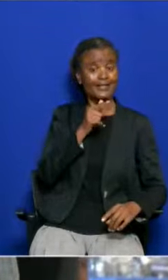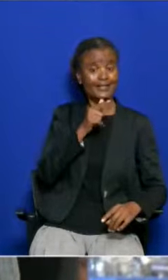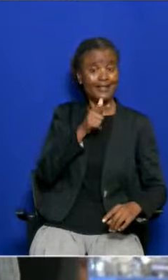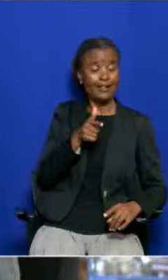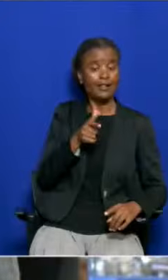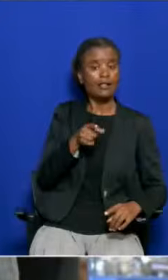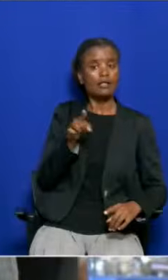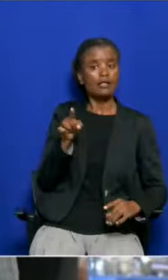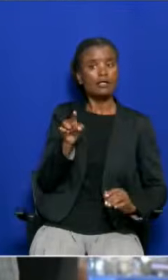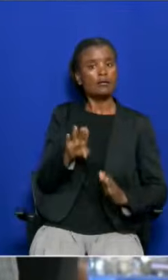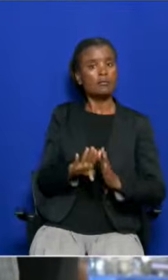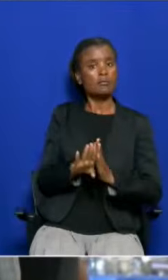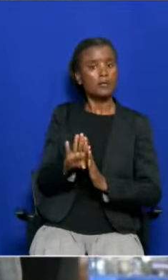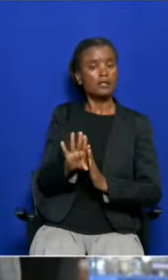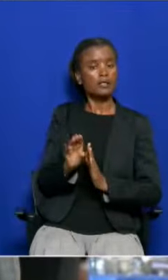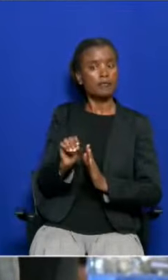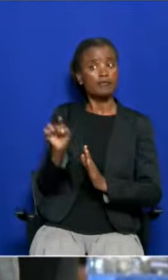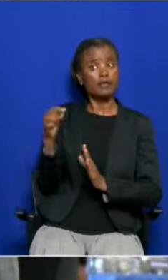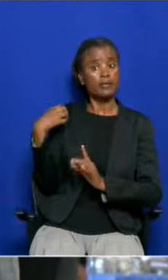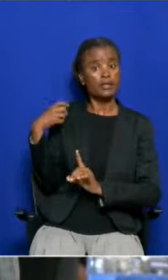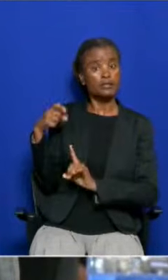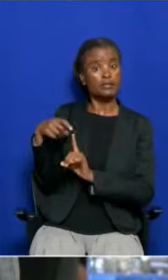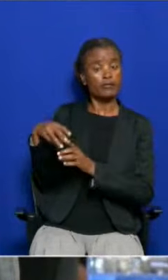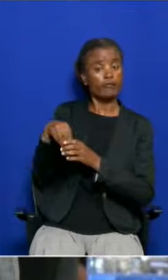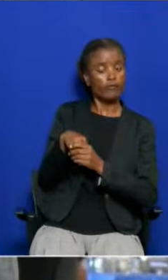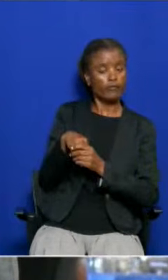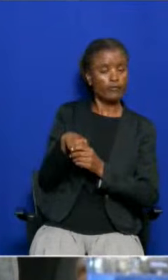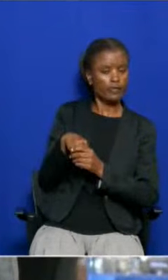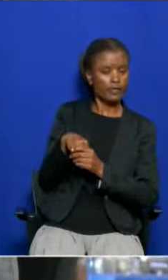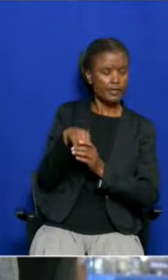become involved, he didn't need to send you this list.